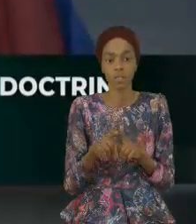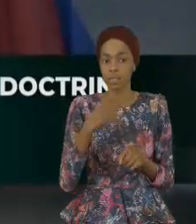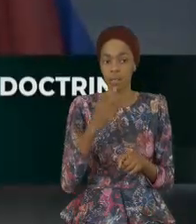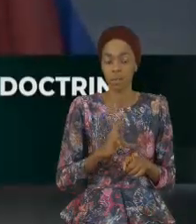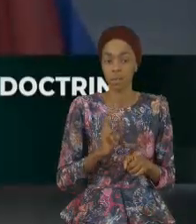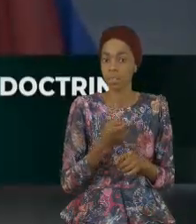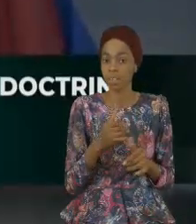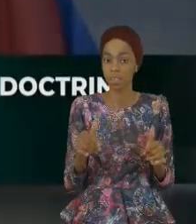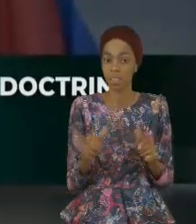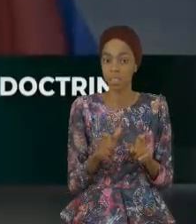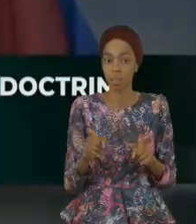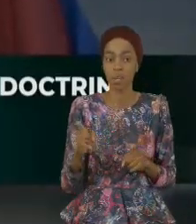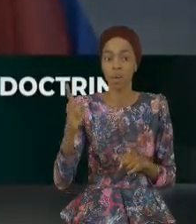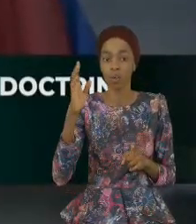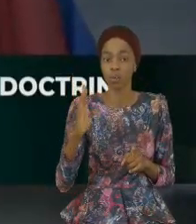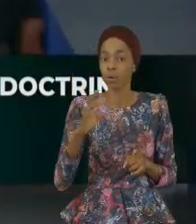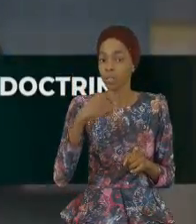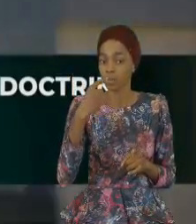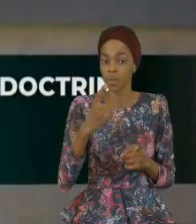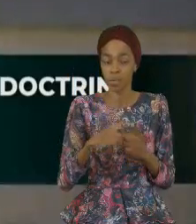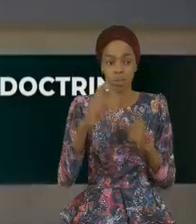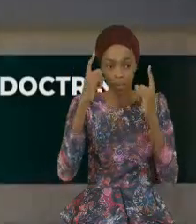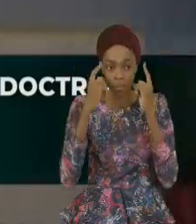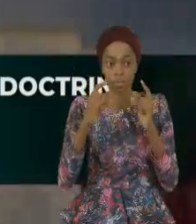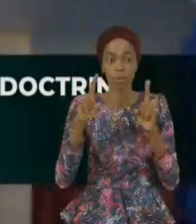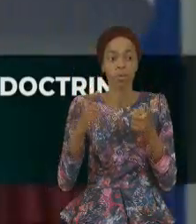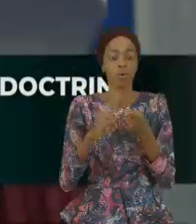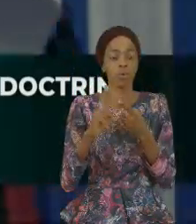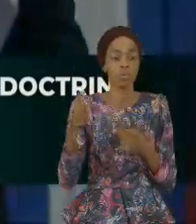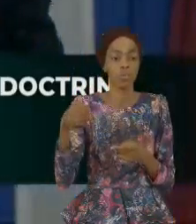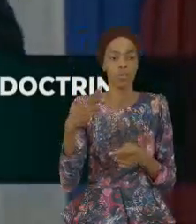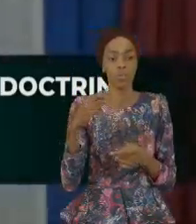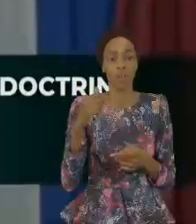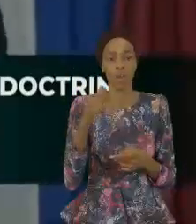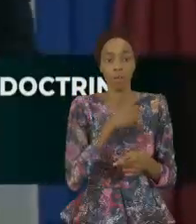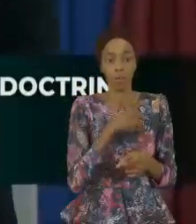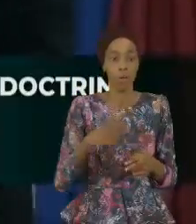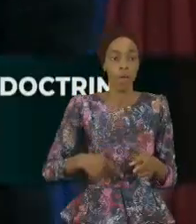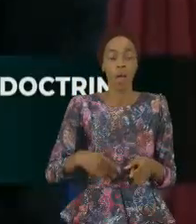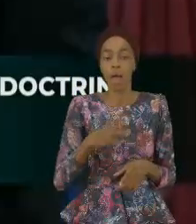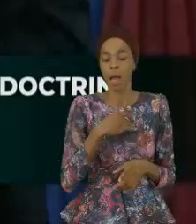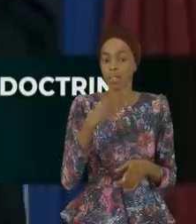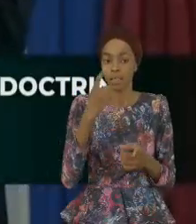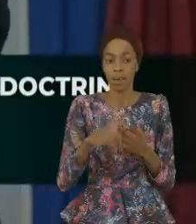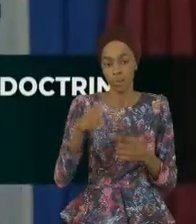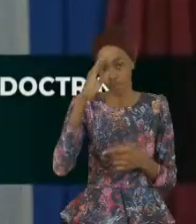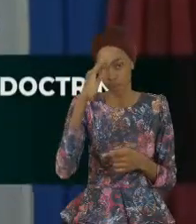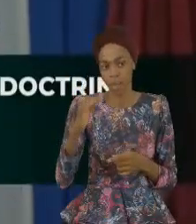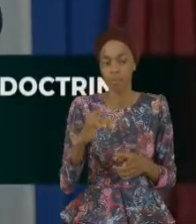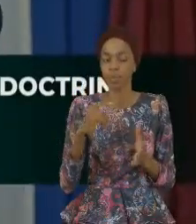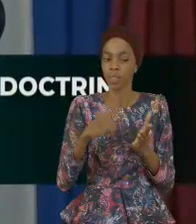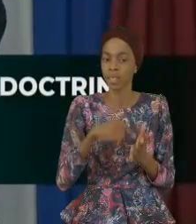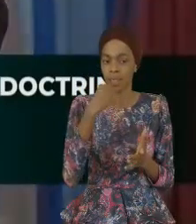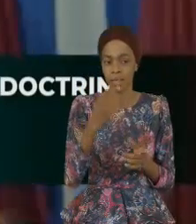The Lord spake unto Moses, go unto Pharaoh and say unto him, thus says